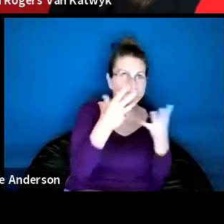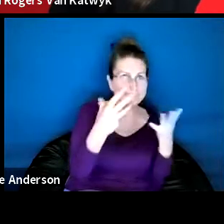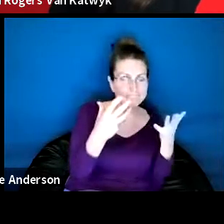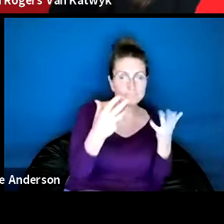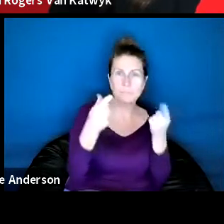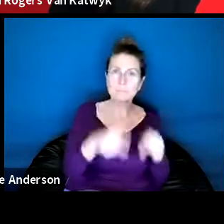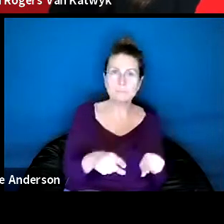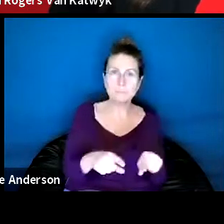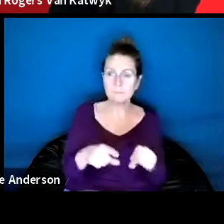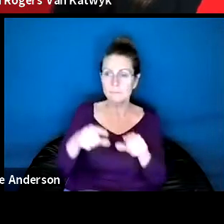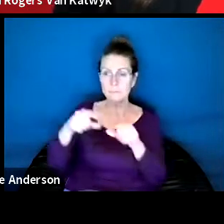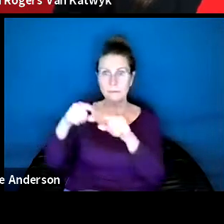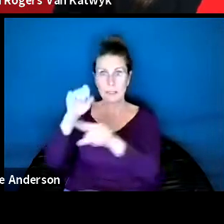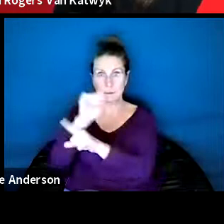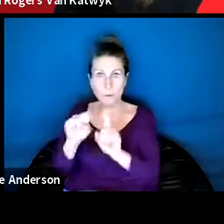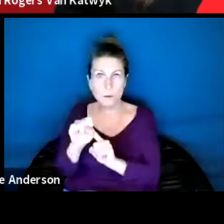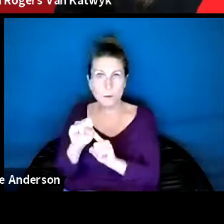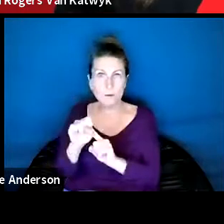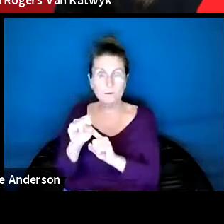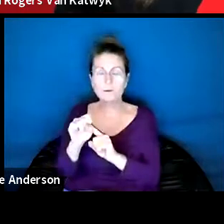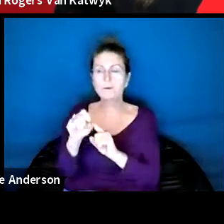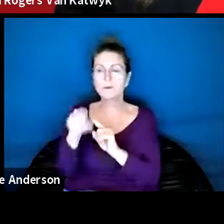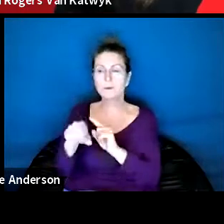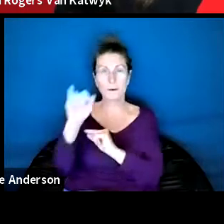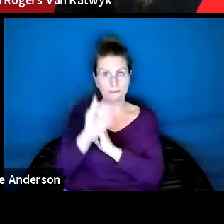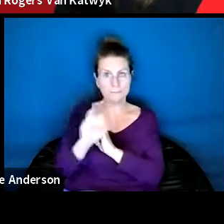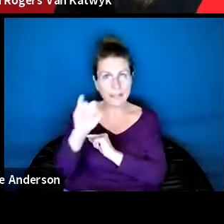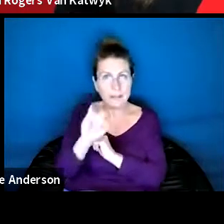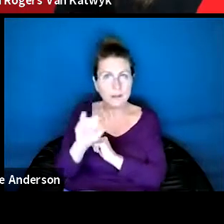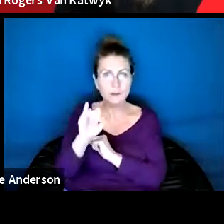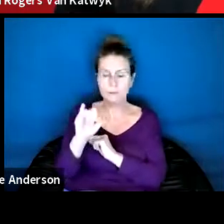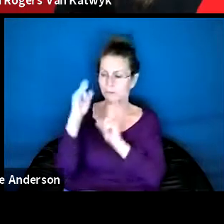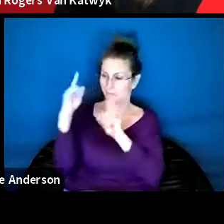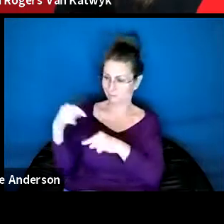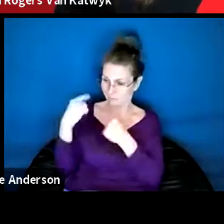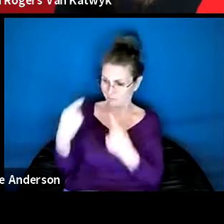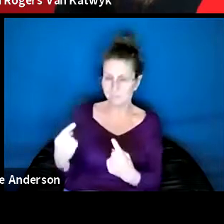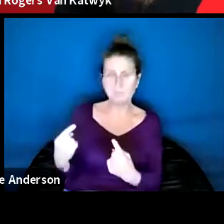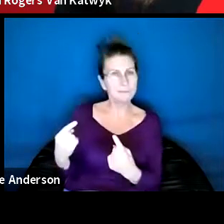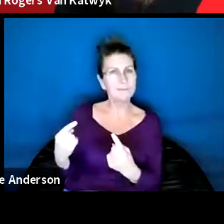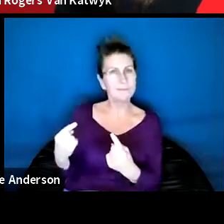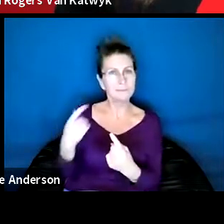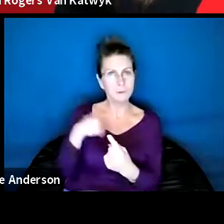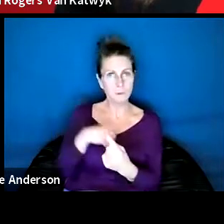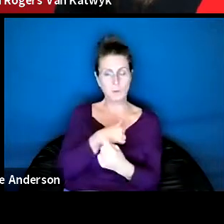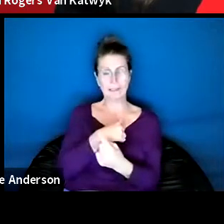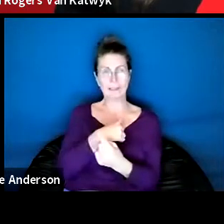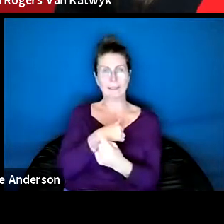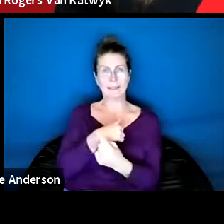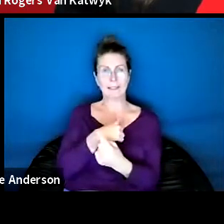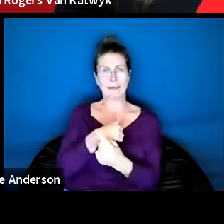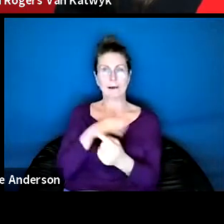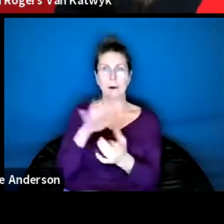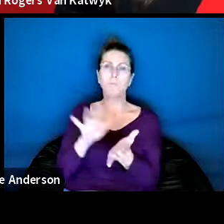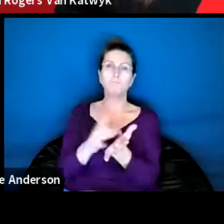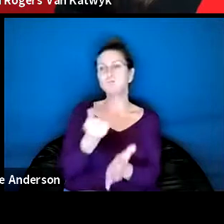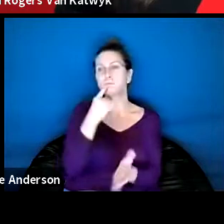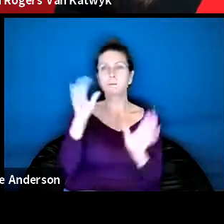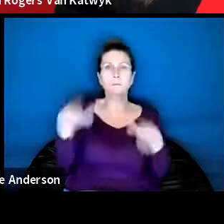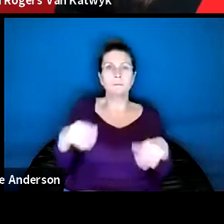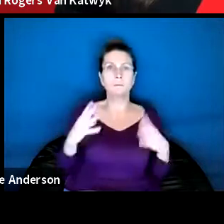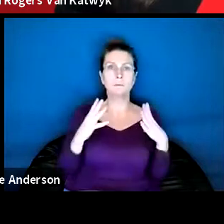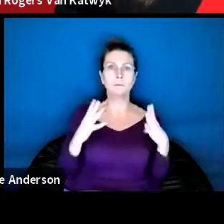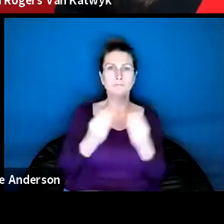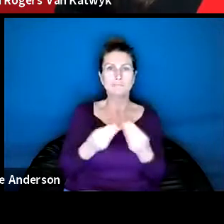where increasingly those infections that we've long just assumed just require a pill in order to